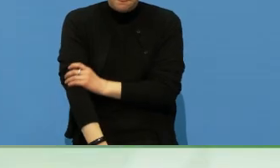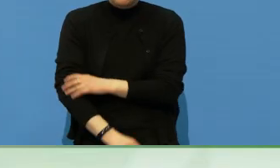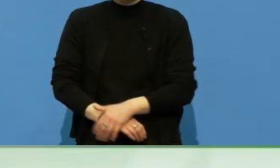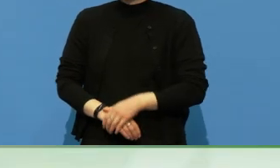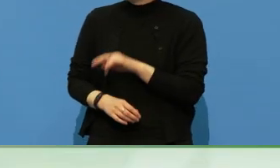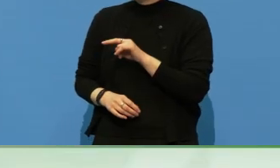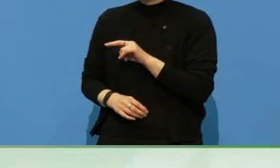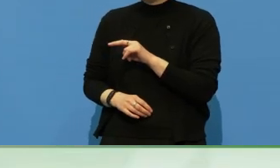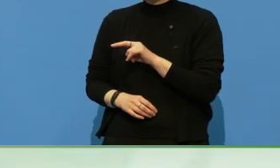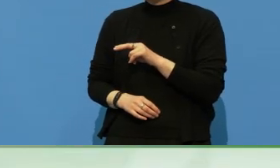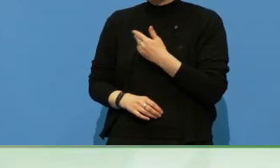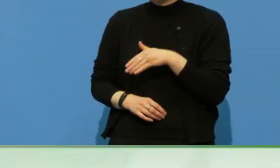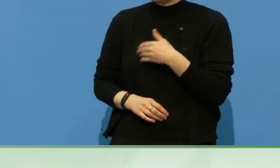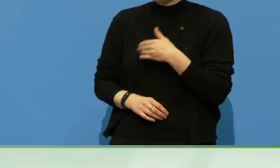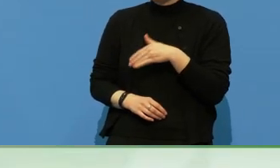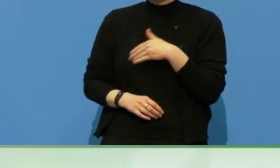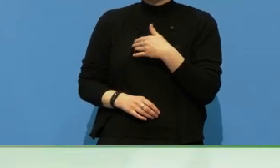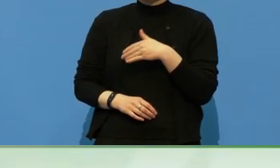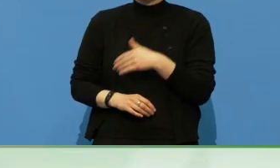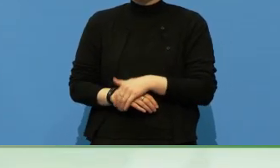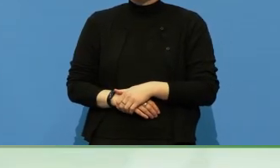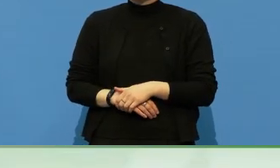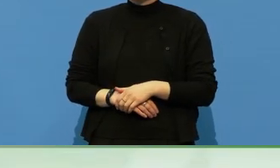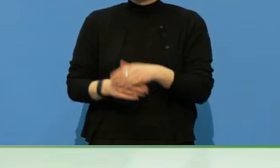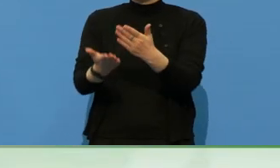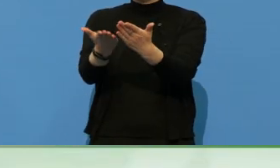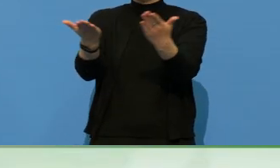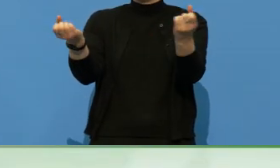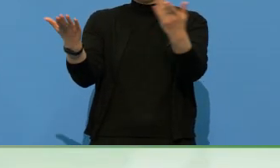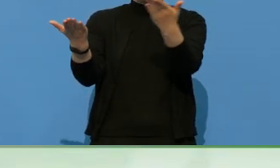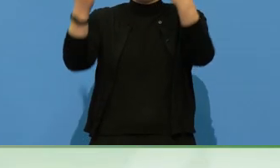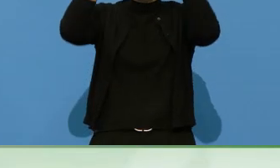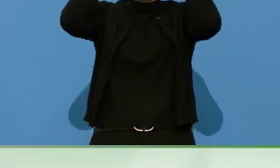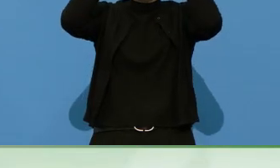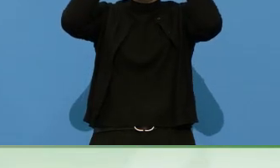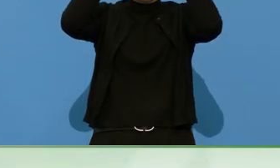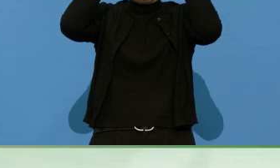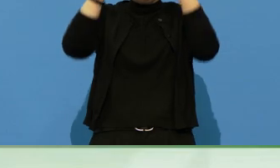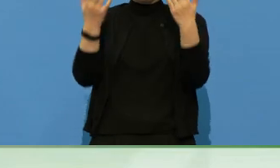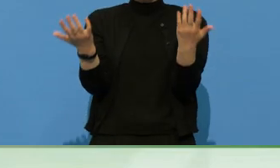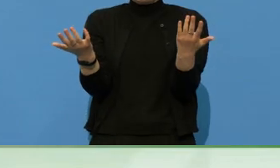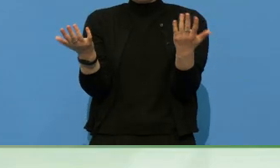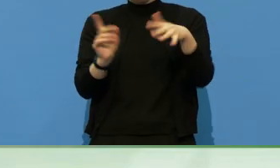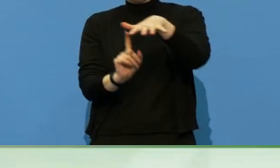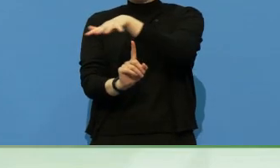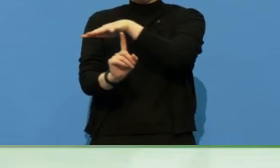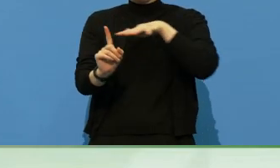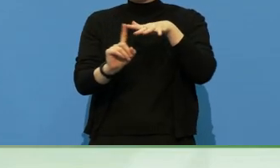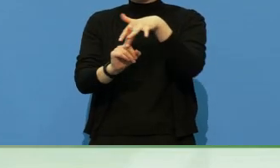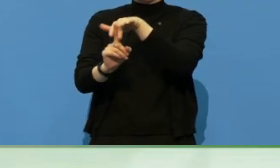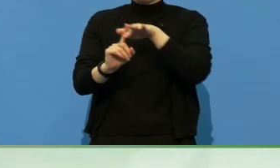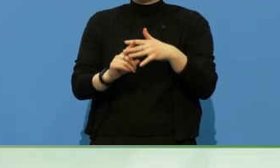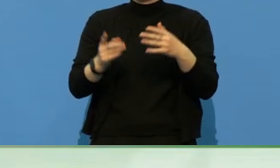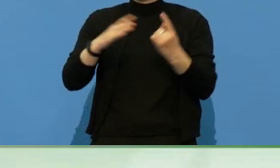least practicing building sector people in the room know very well. But our time is running